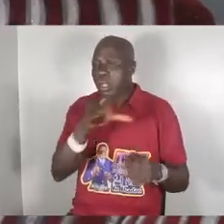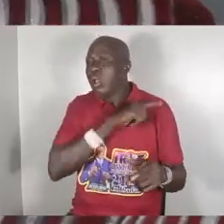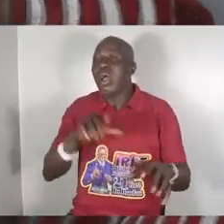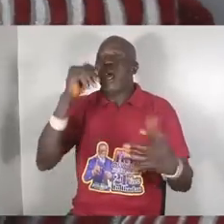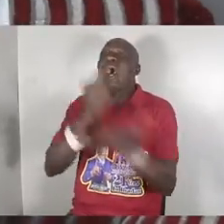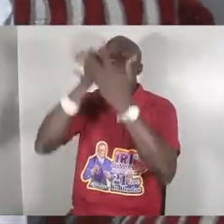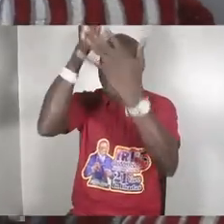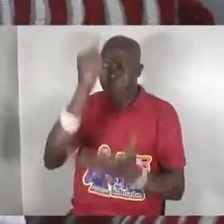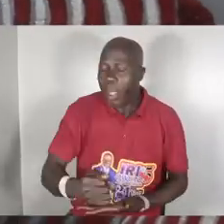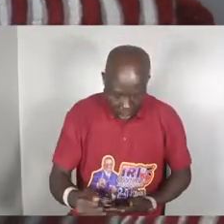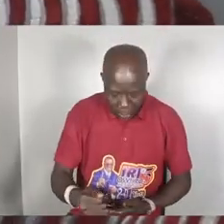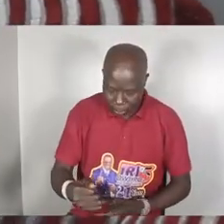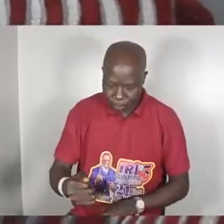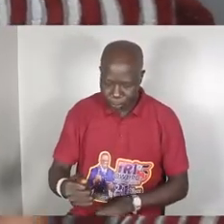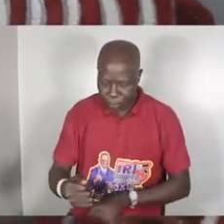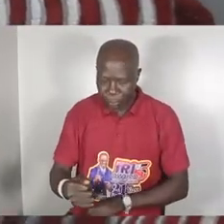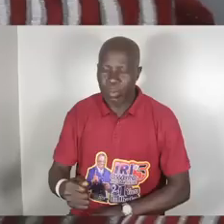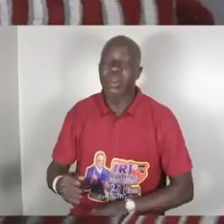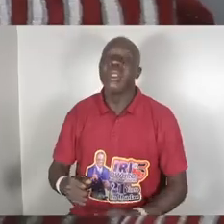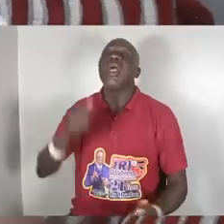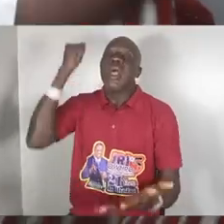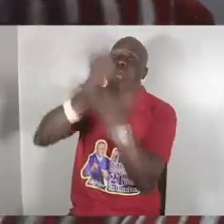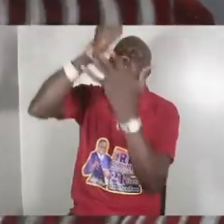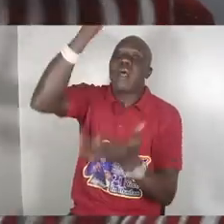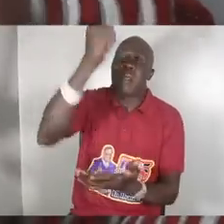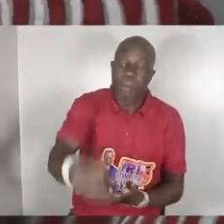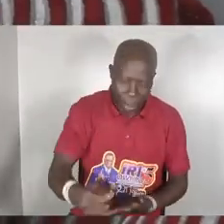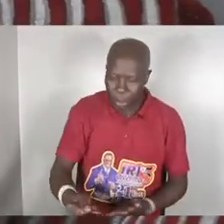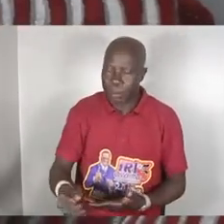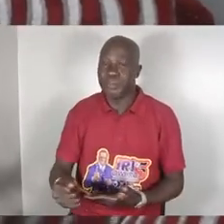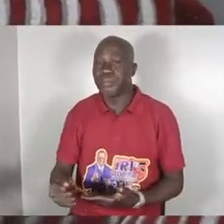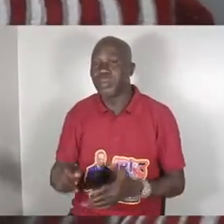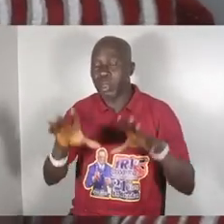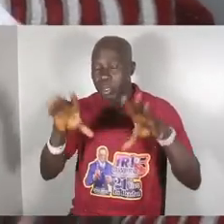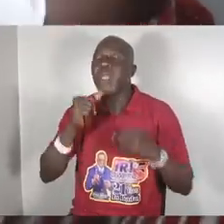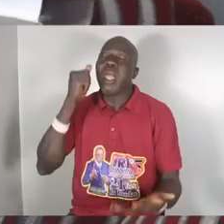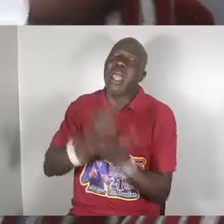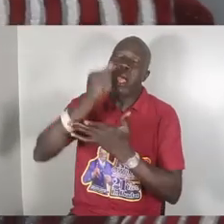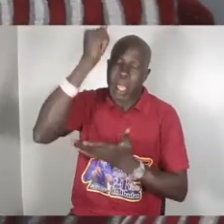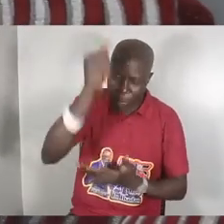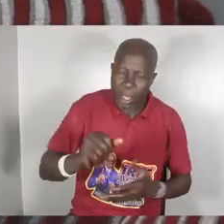Help me. Help me. Help